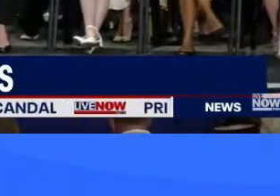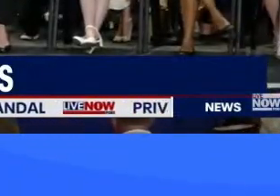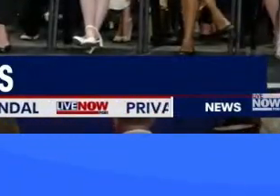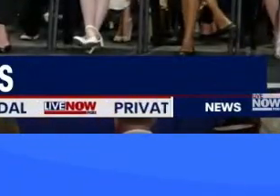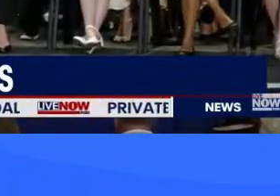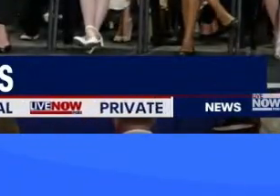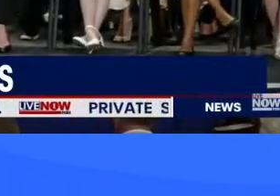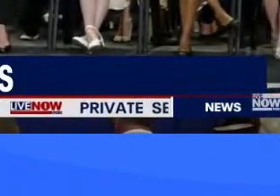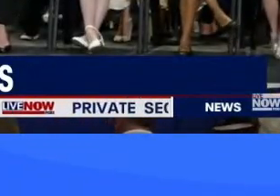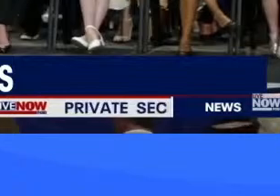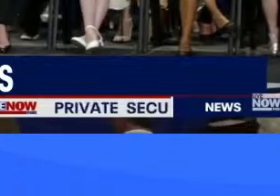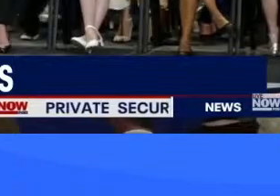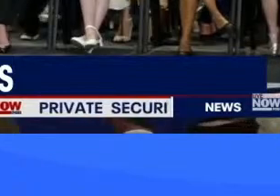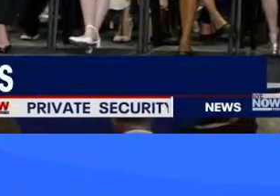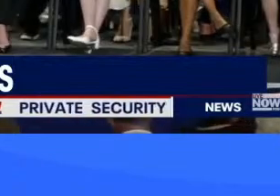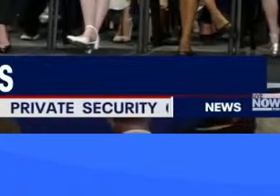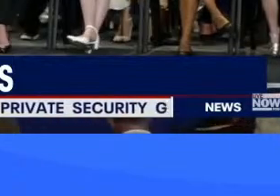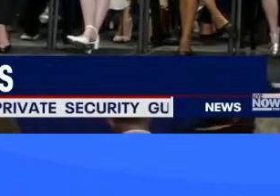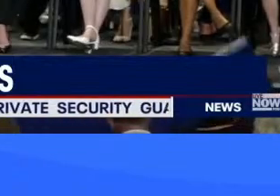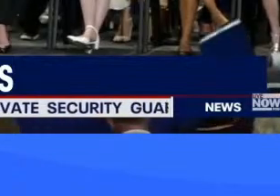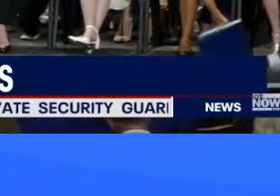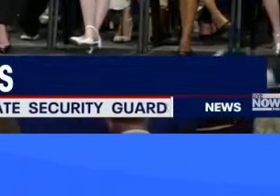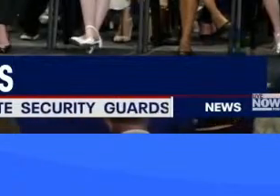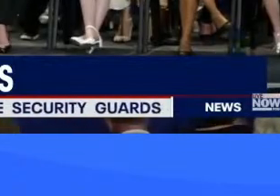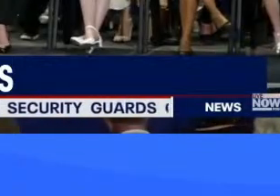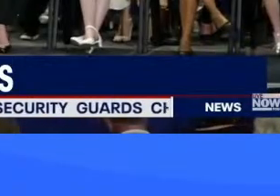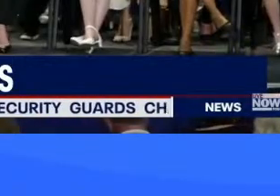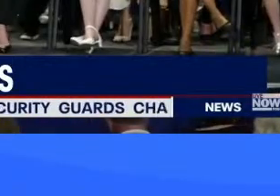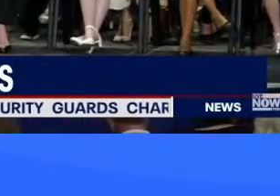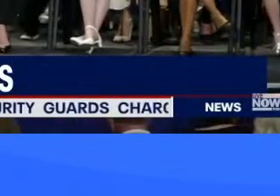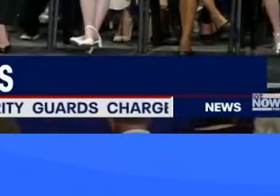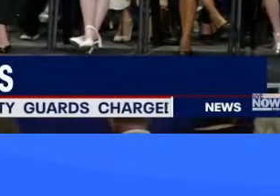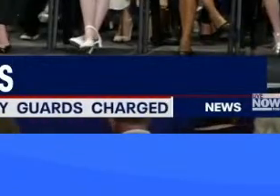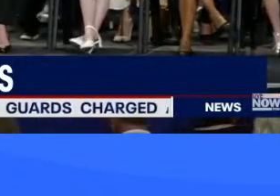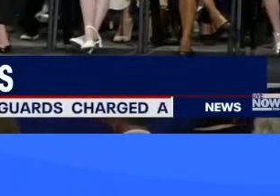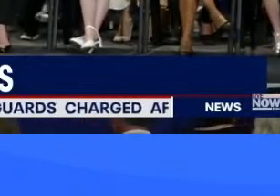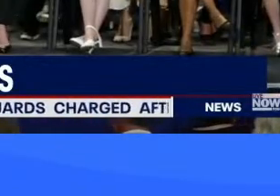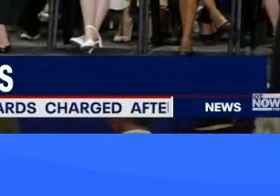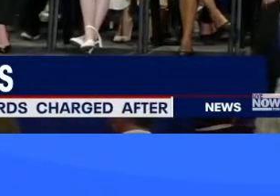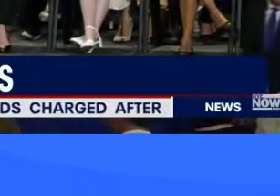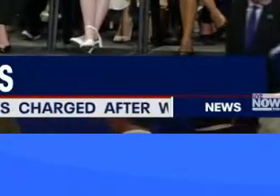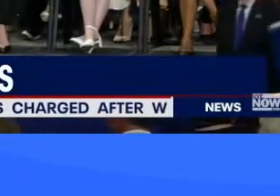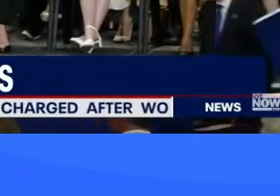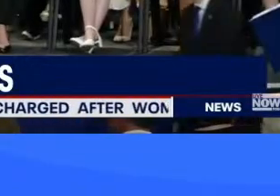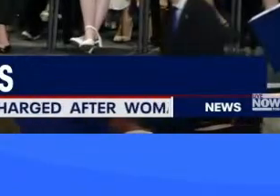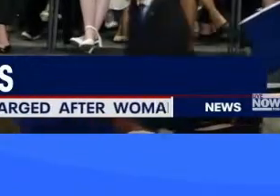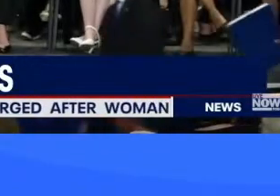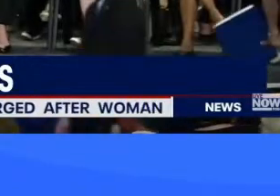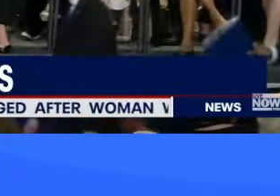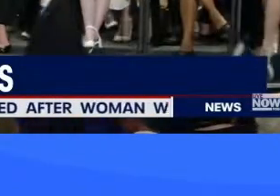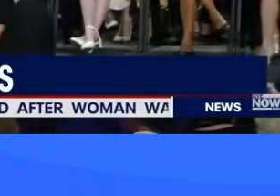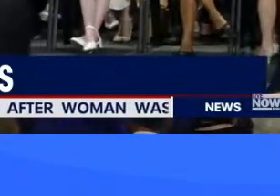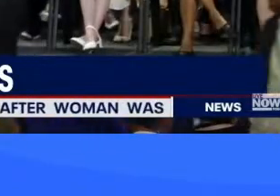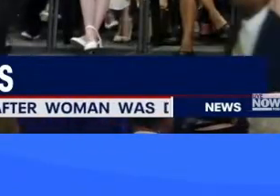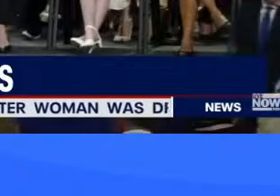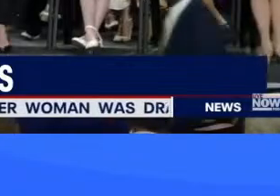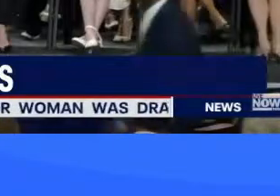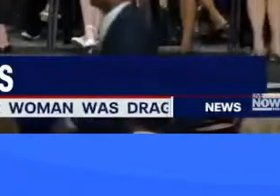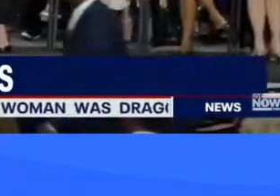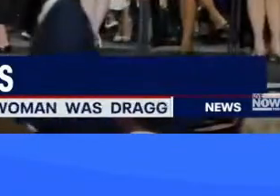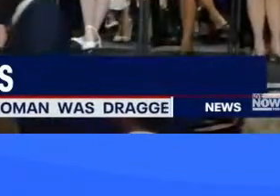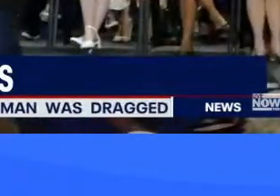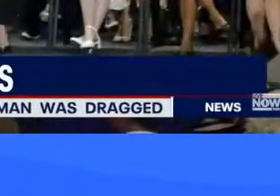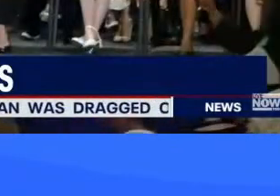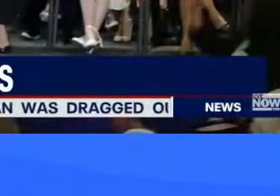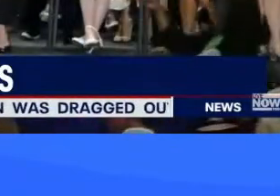dyes in all of our foods, phasing them out, as they say, which is excellent. It's exactly what needs to be